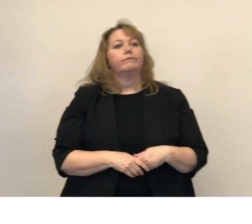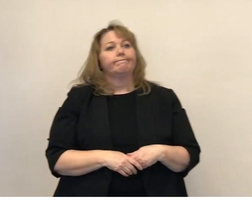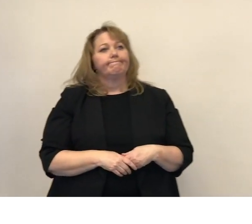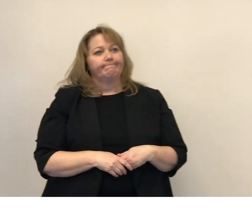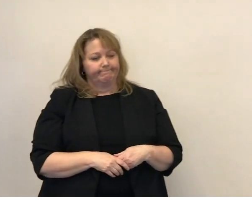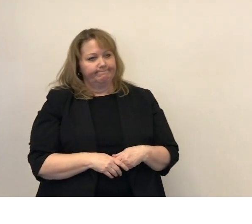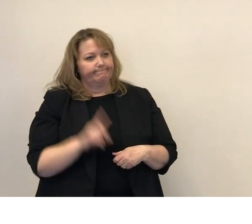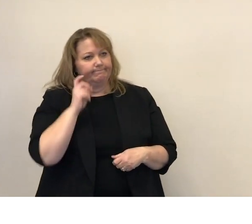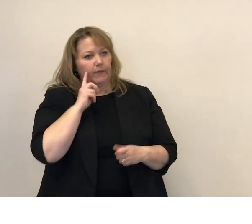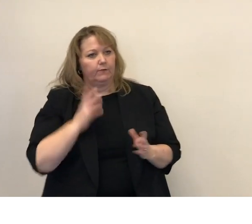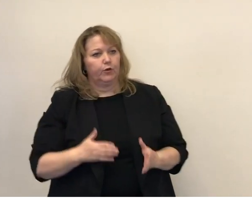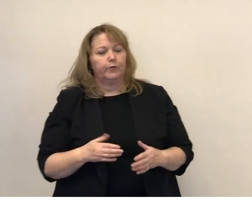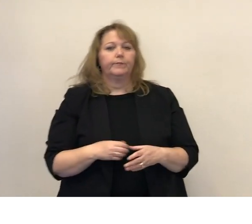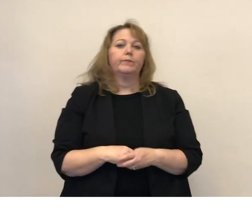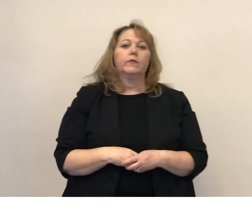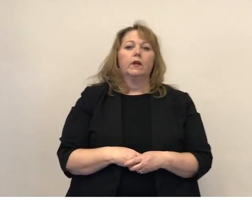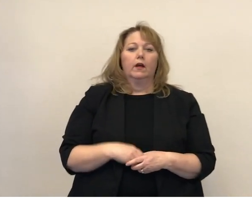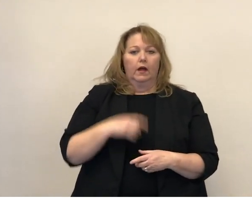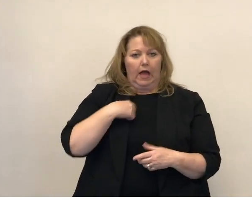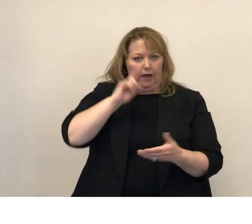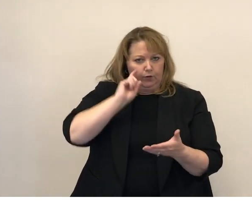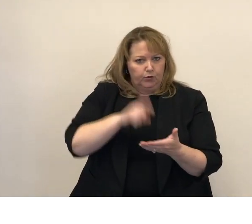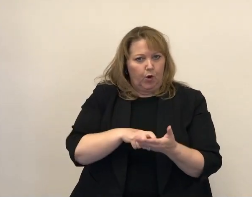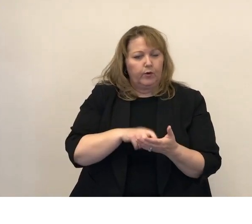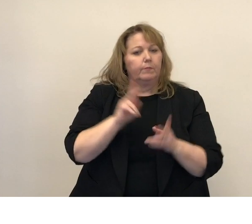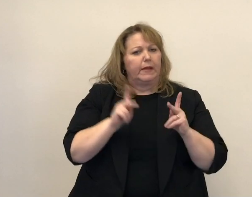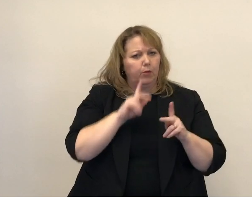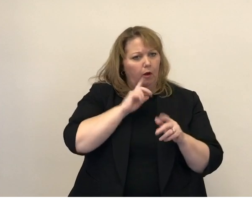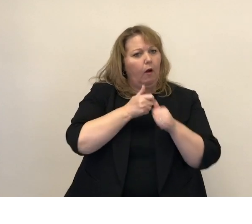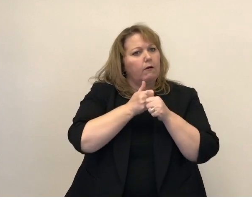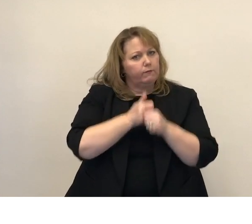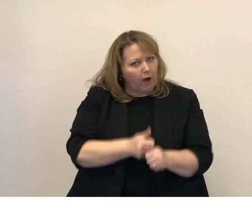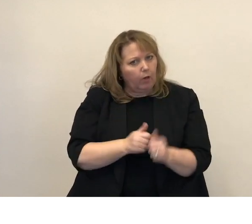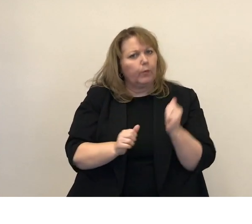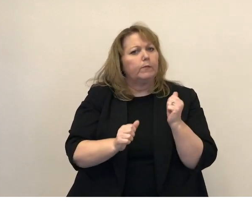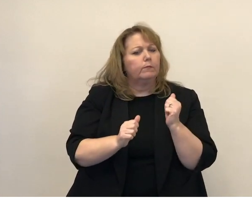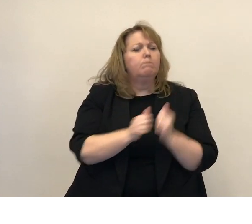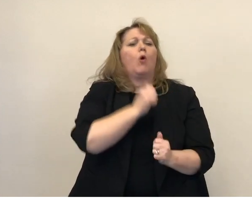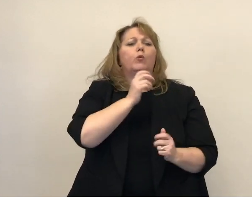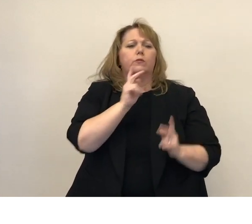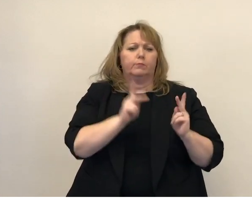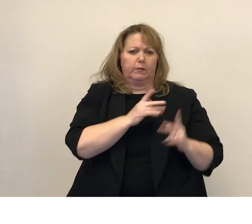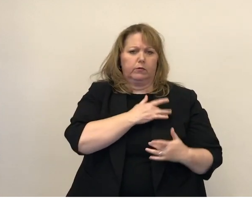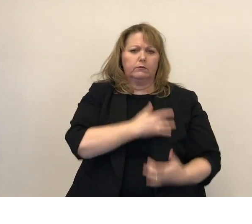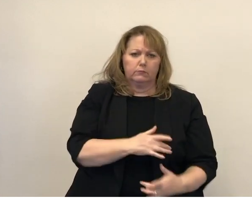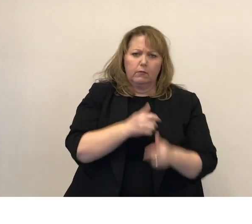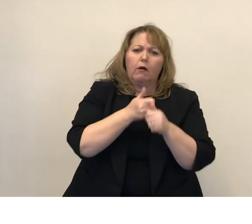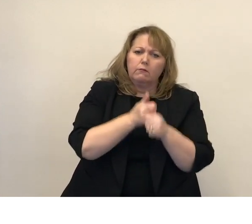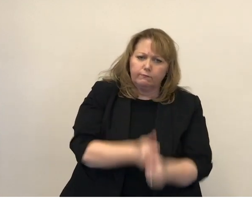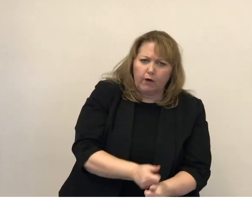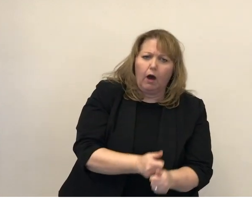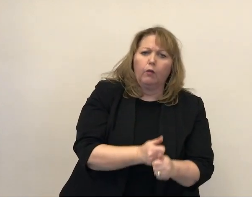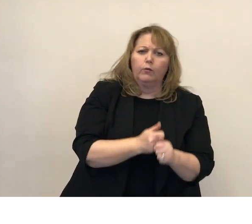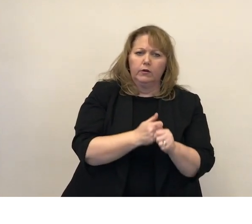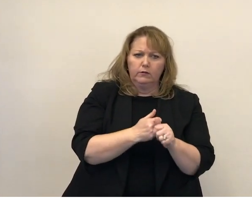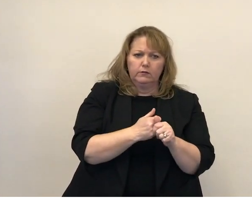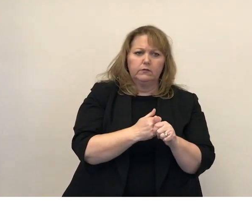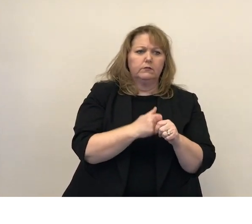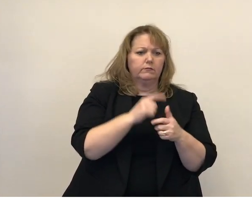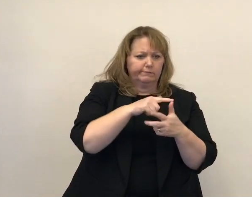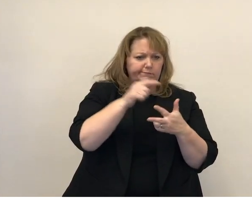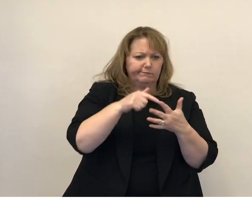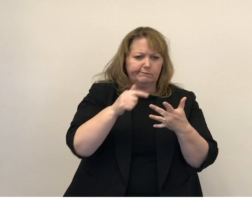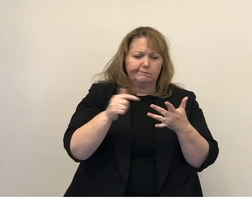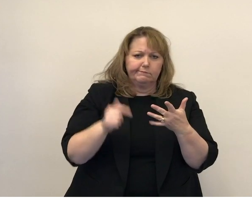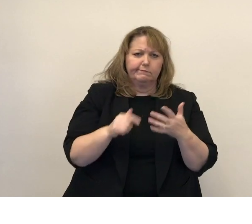in groups of 10 or more, they're social distancing, their activities are something that they think about before they do and that they're in good interest. There are a